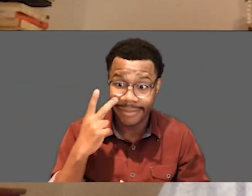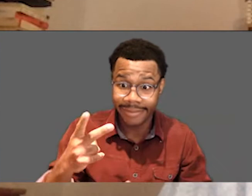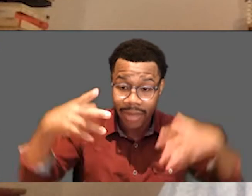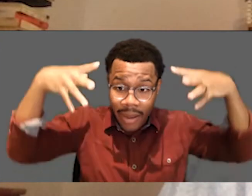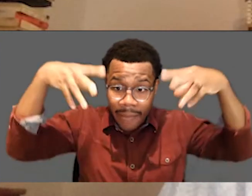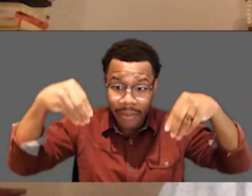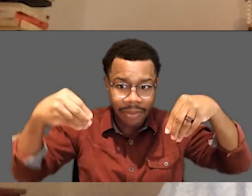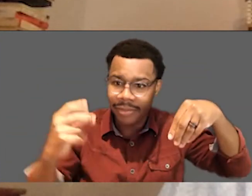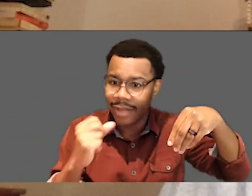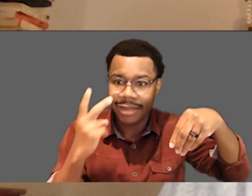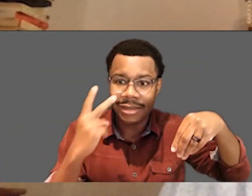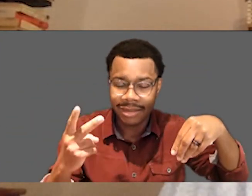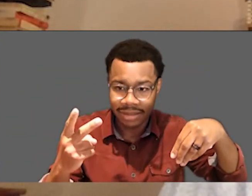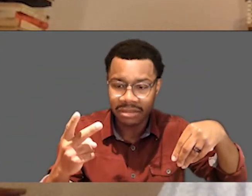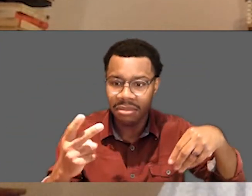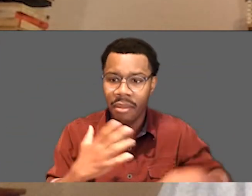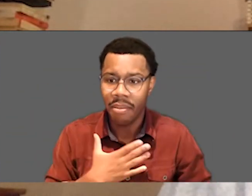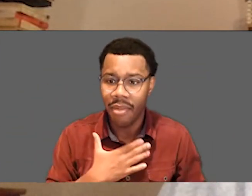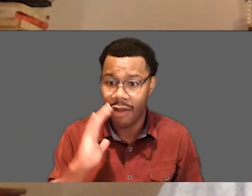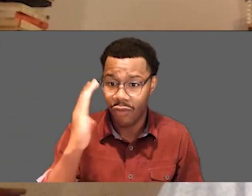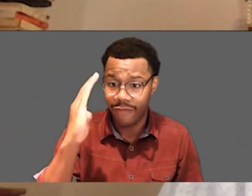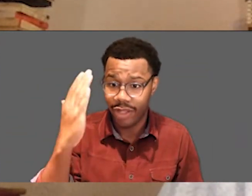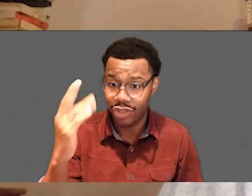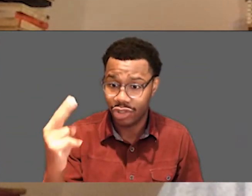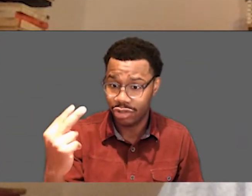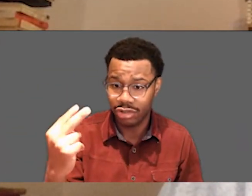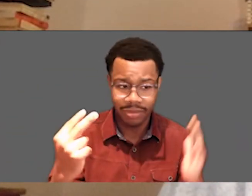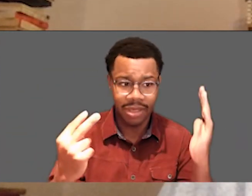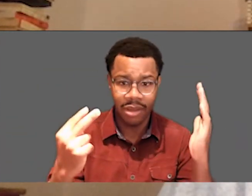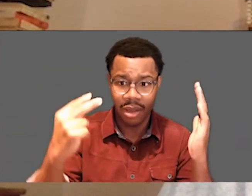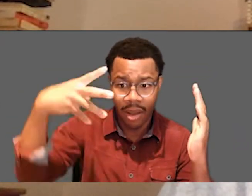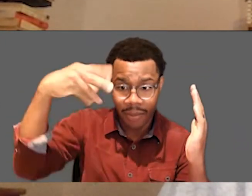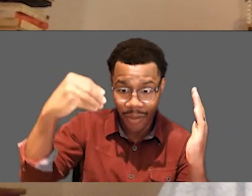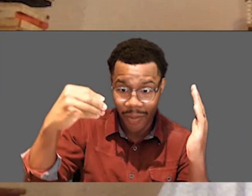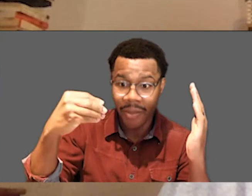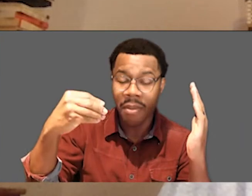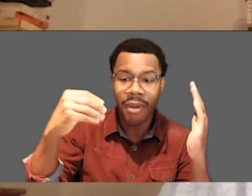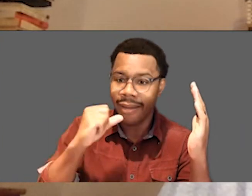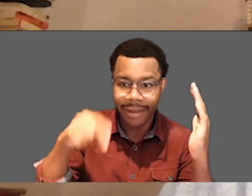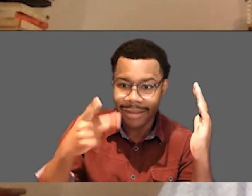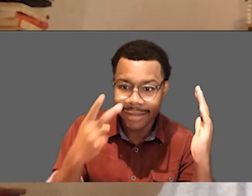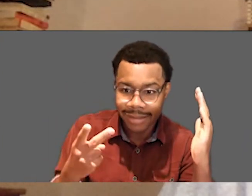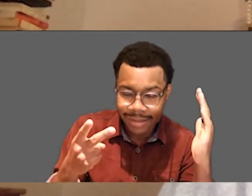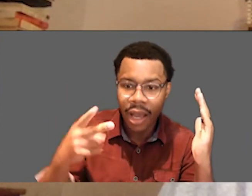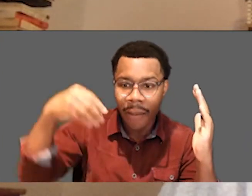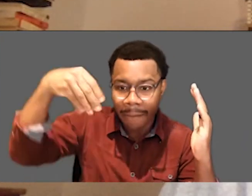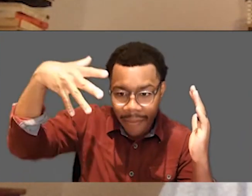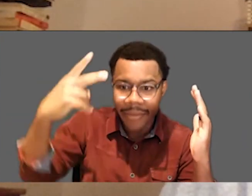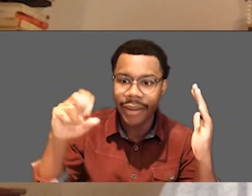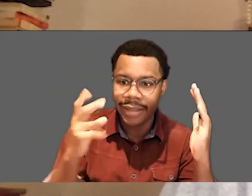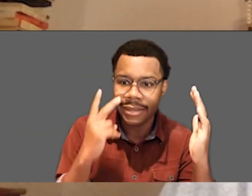then gone and then back. I flickered it over and over until I decided on darkness and let it